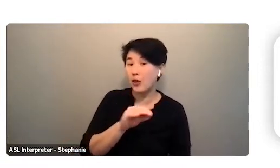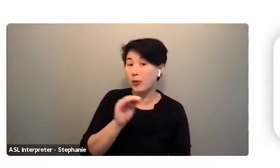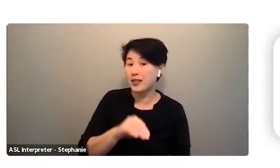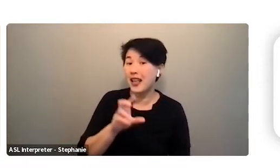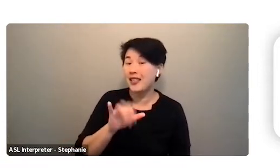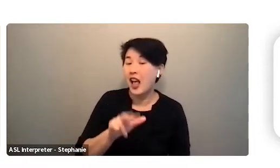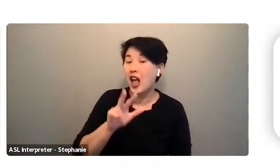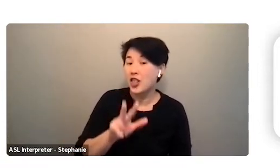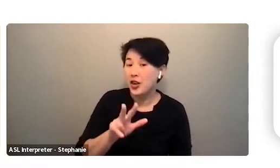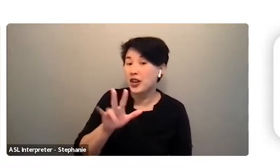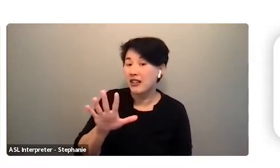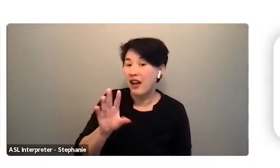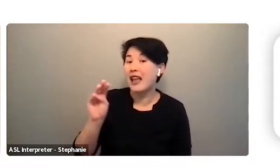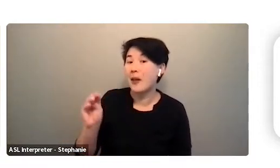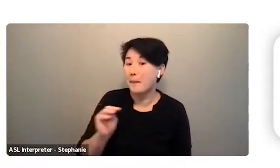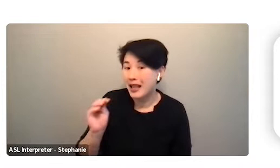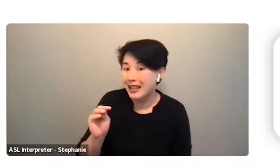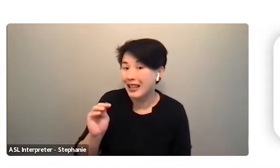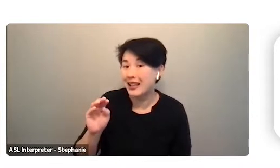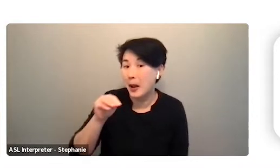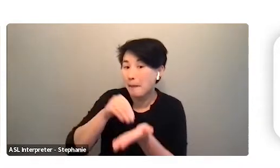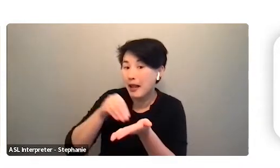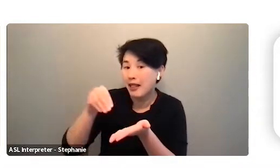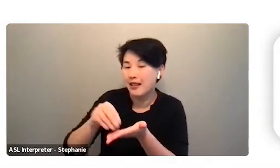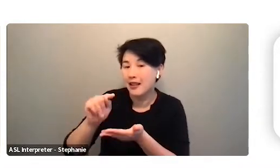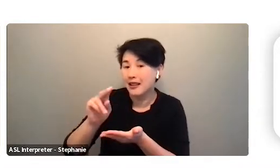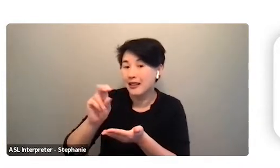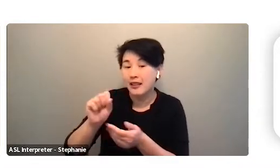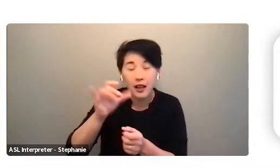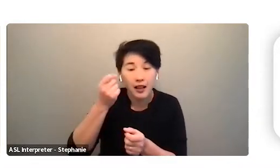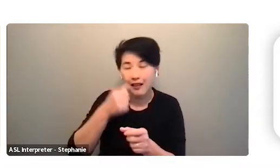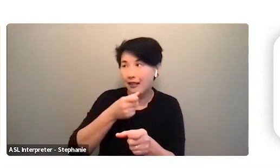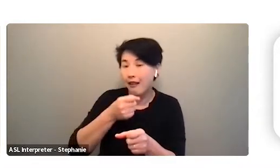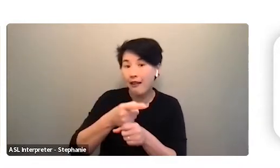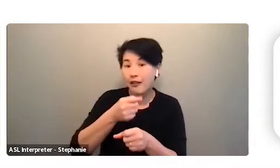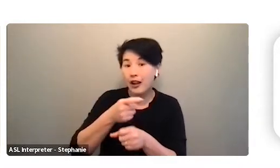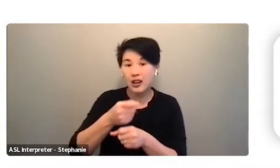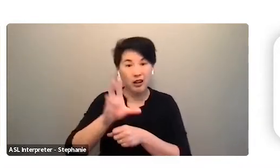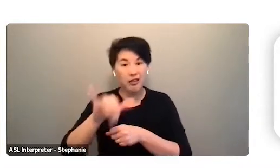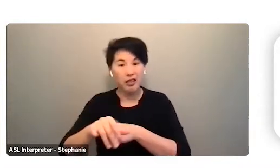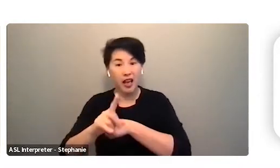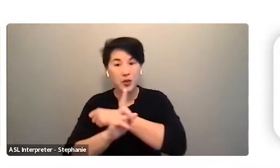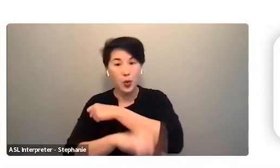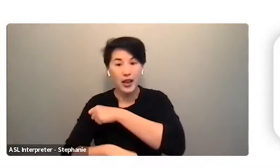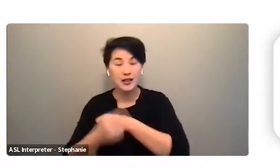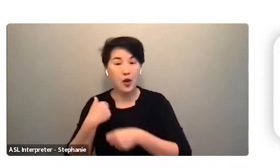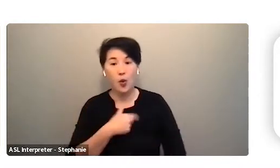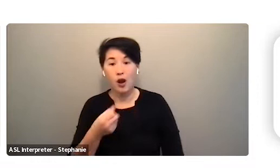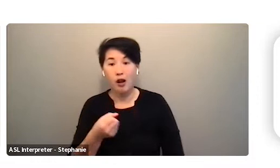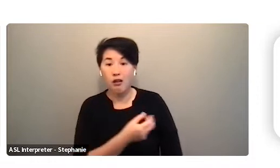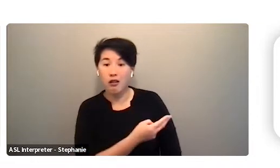35 million tons. So that is per year of waste that we are sending